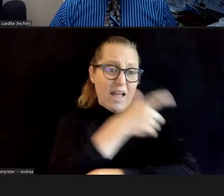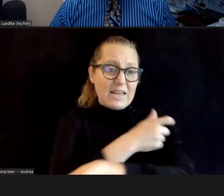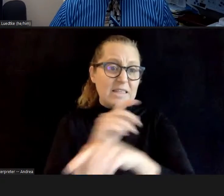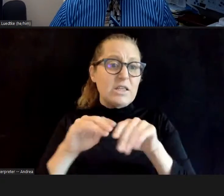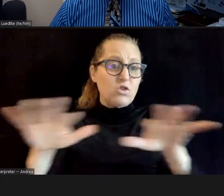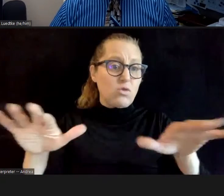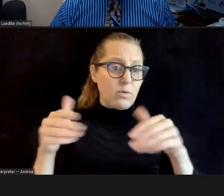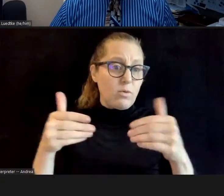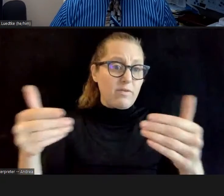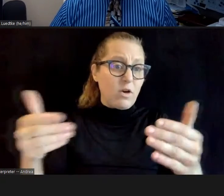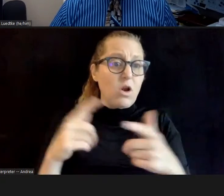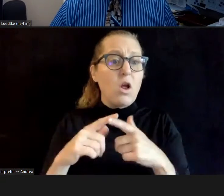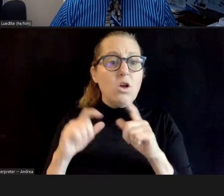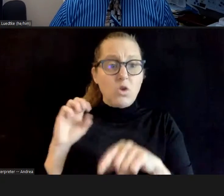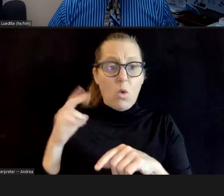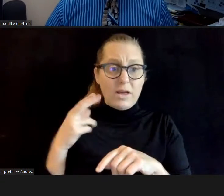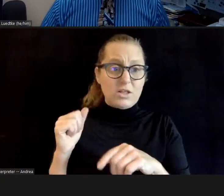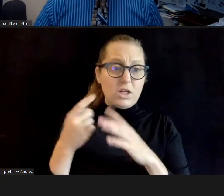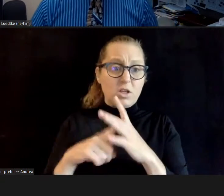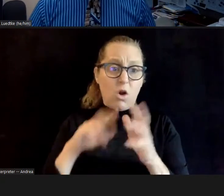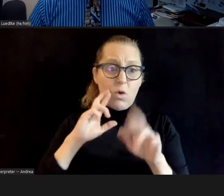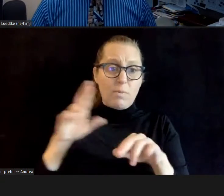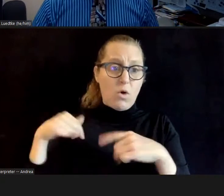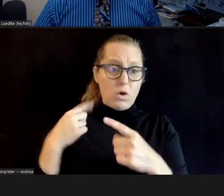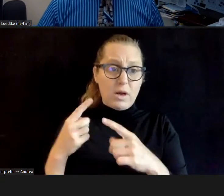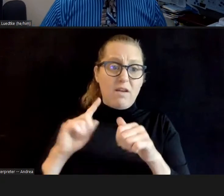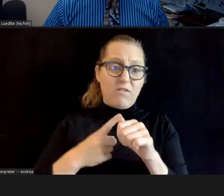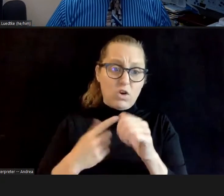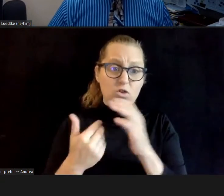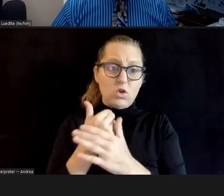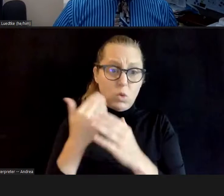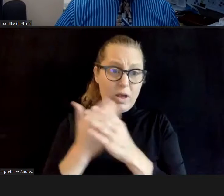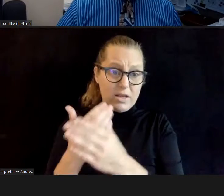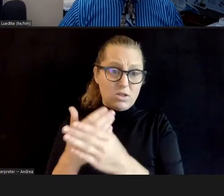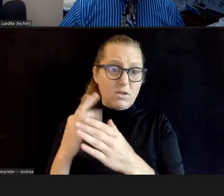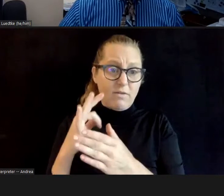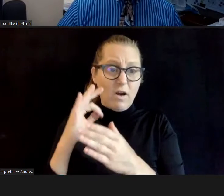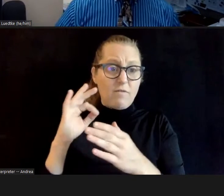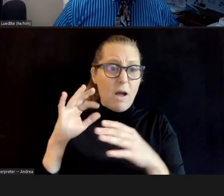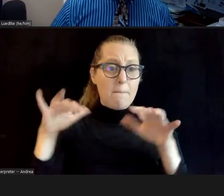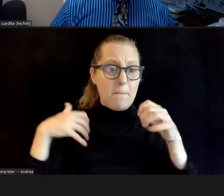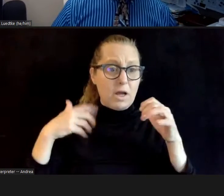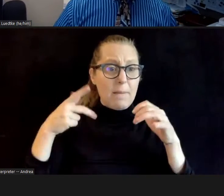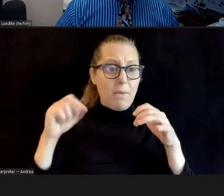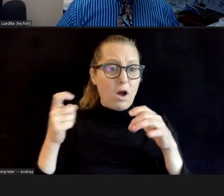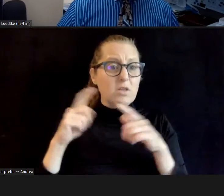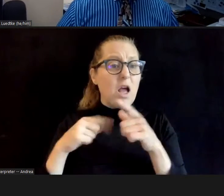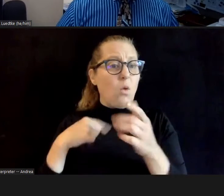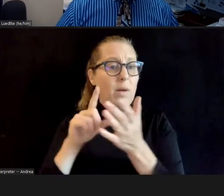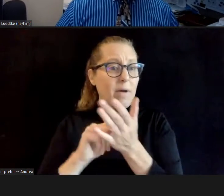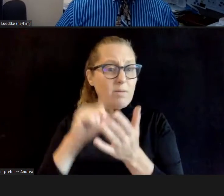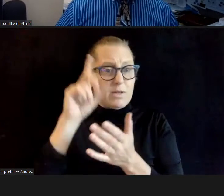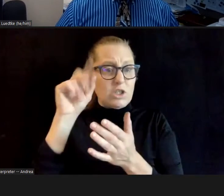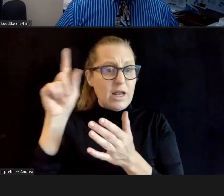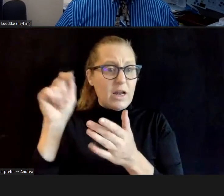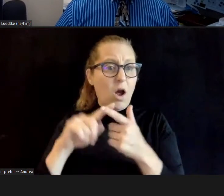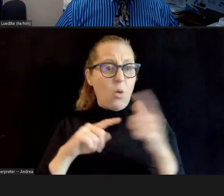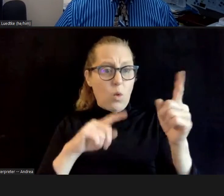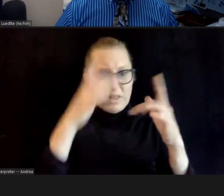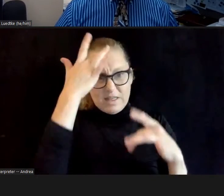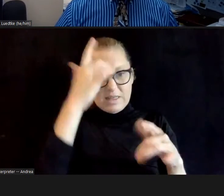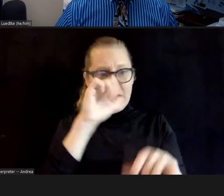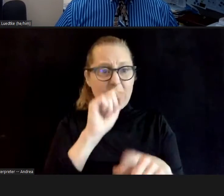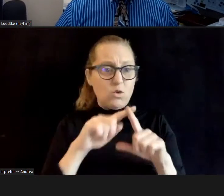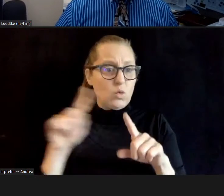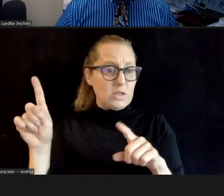Since OHA started reporting Oregon's first few cases of monkeypox, it has been publishing data on one of its diseases A to Z